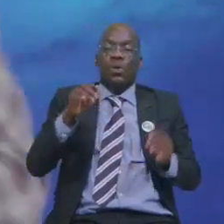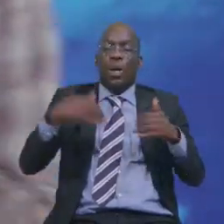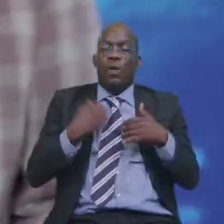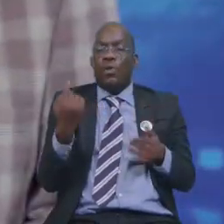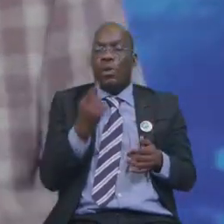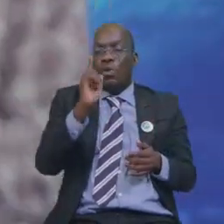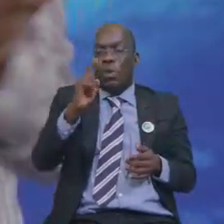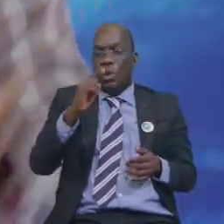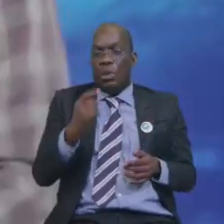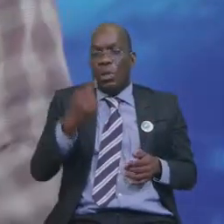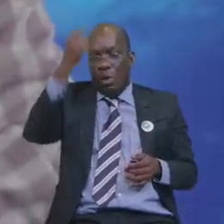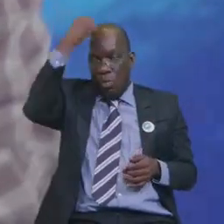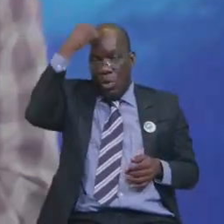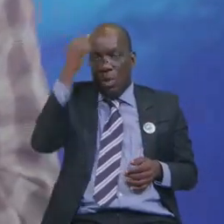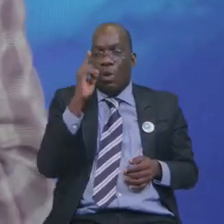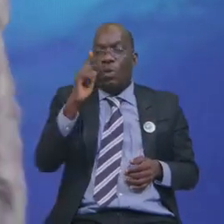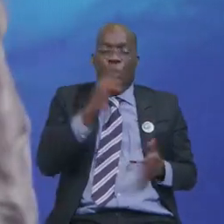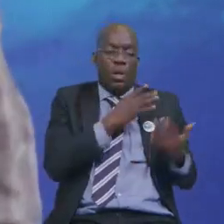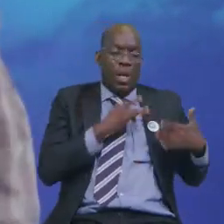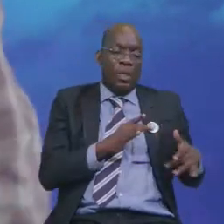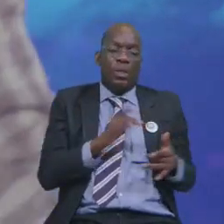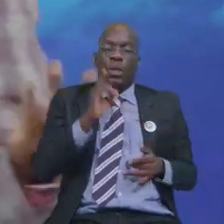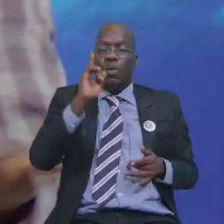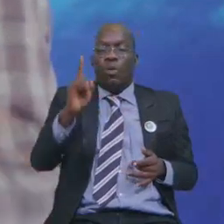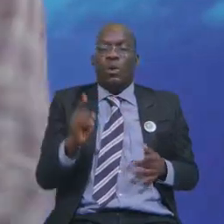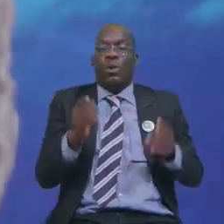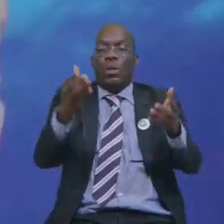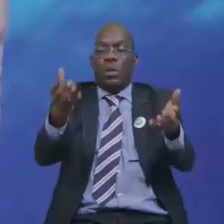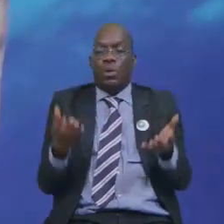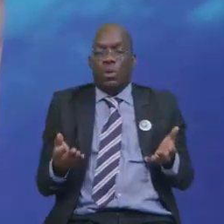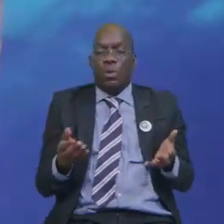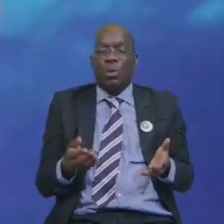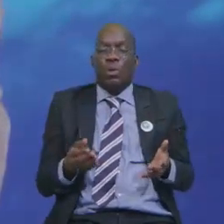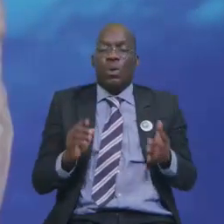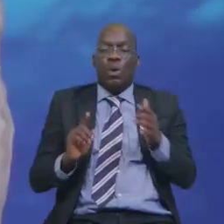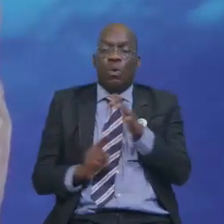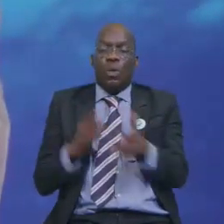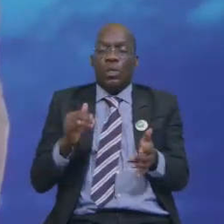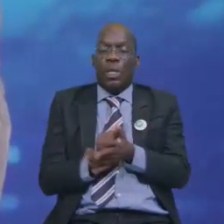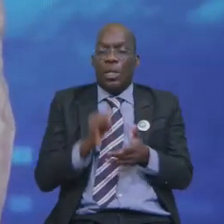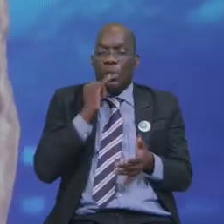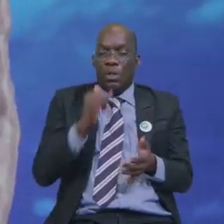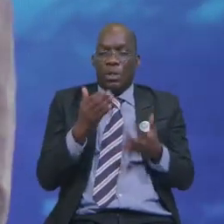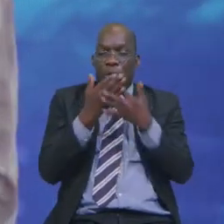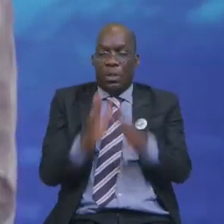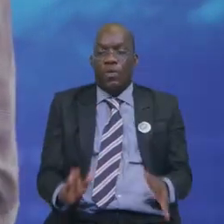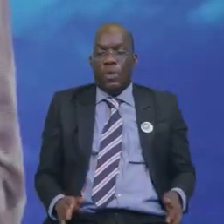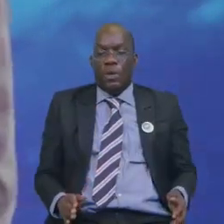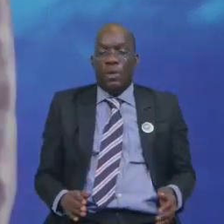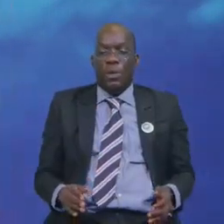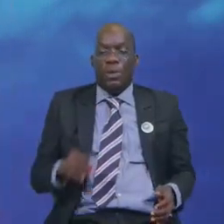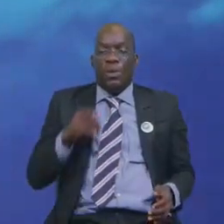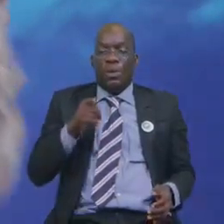mind, only one heart, only one pursuit. And once that is divided, you are not